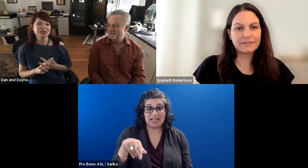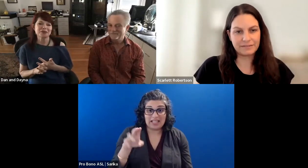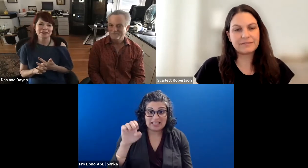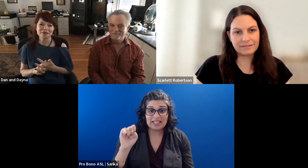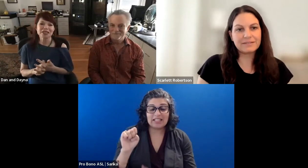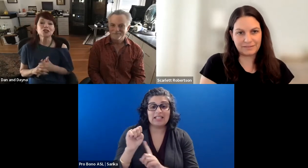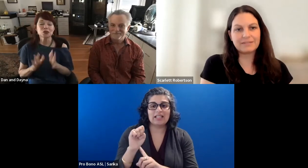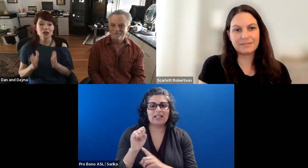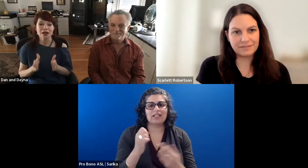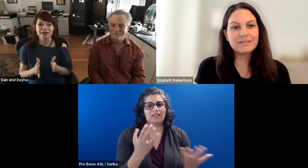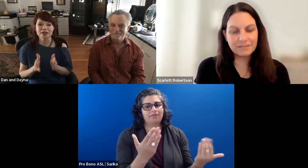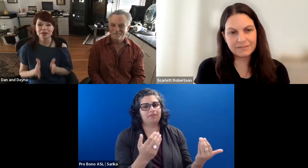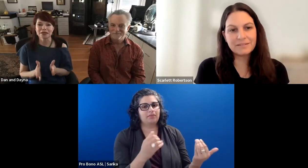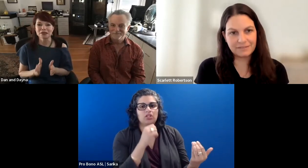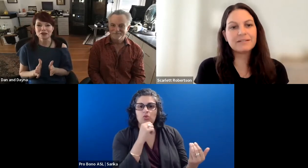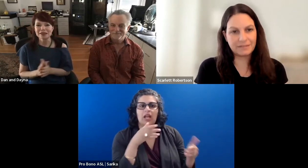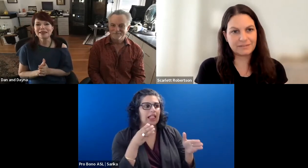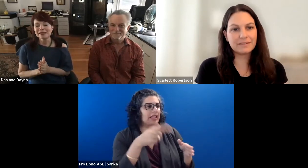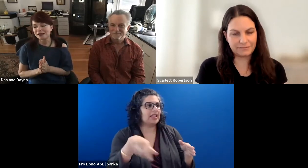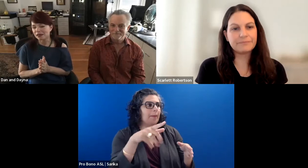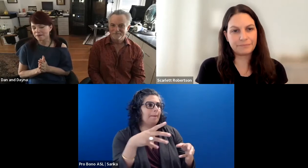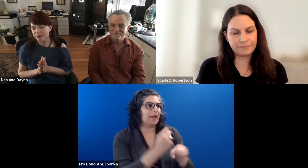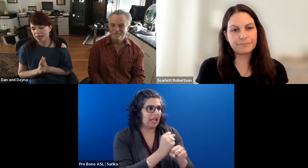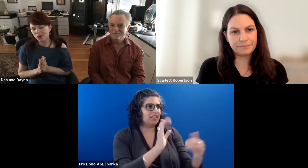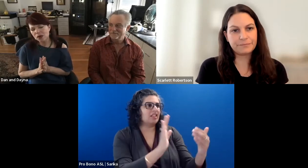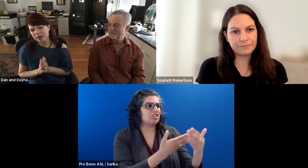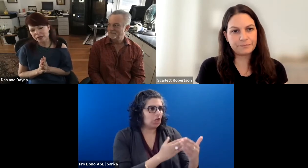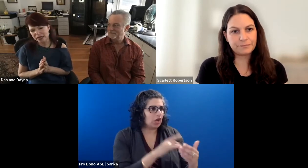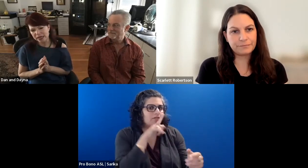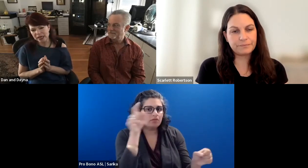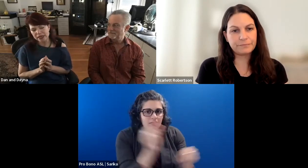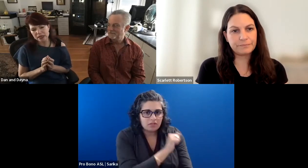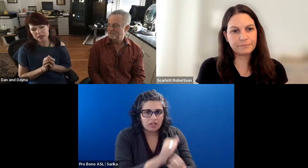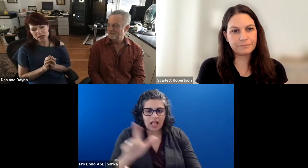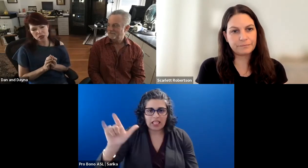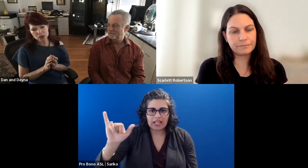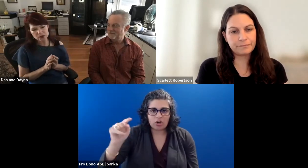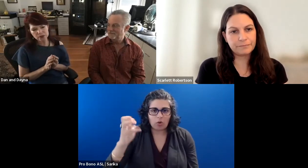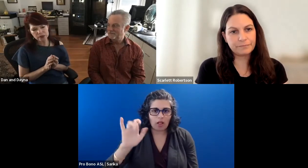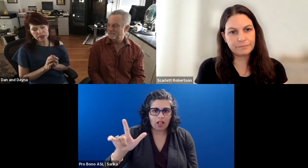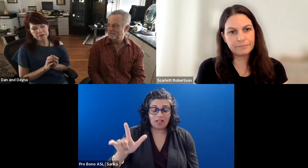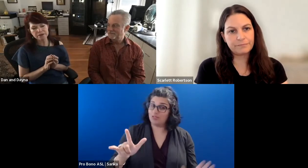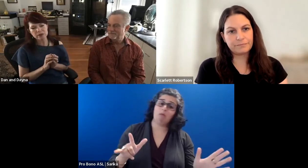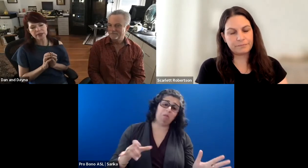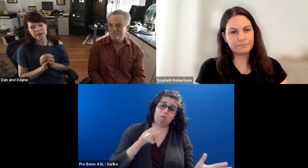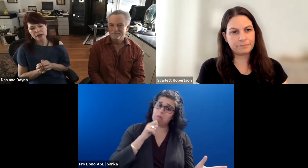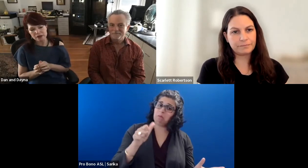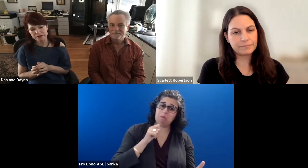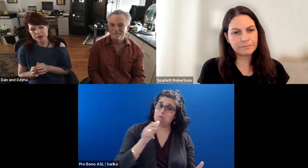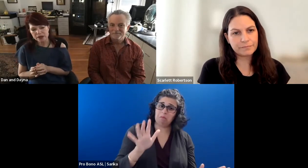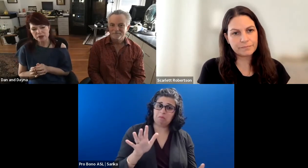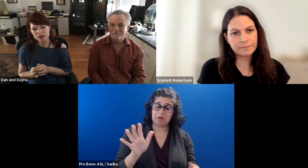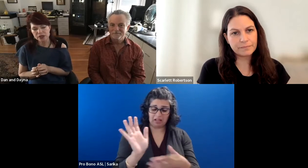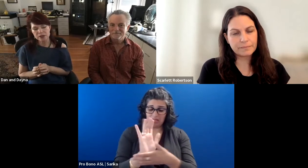interview, was, "Come on, Dominique, do not let them make it literal." And it wasn't. And I think, you know, in the film